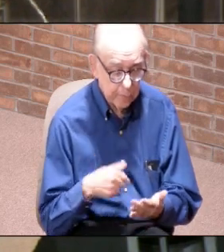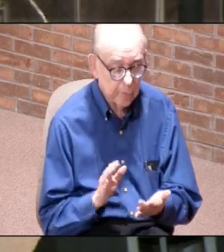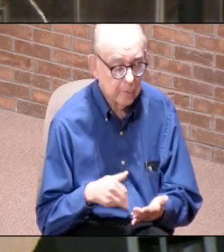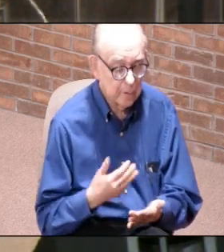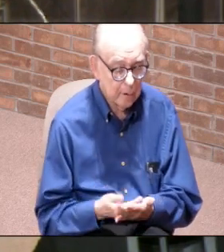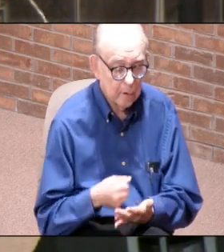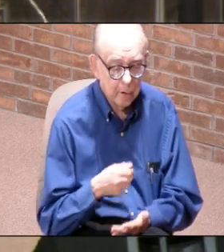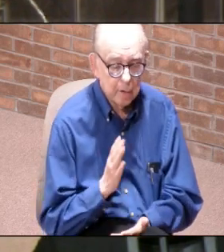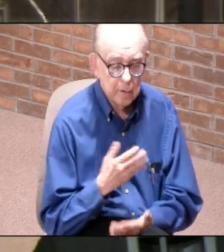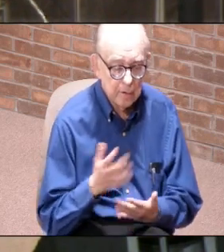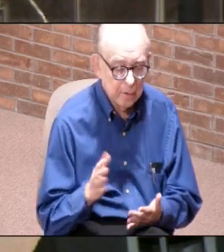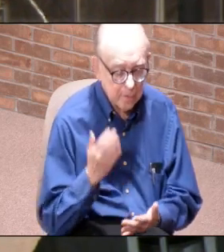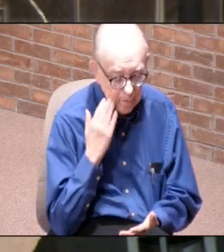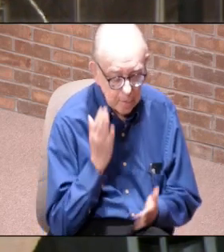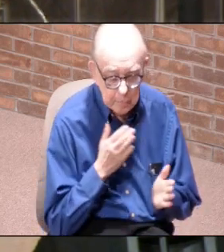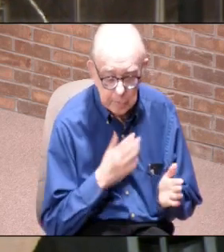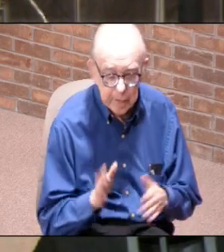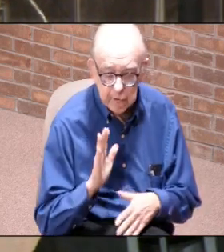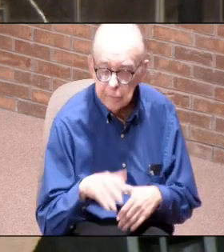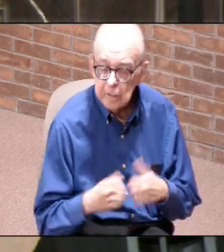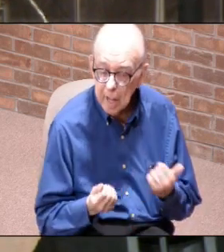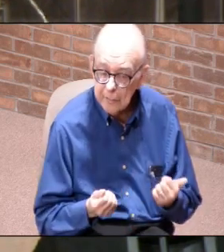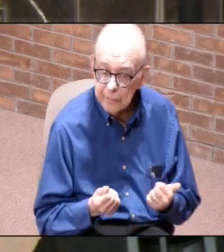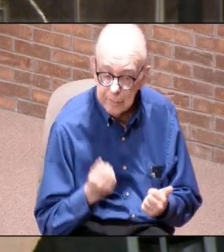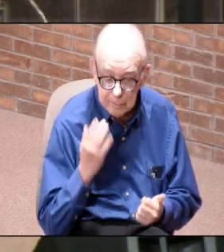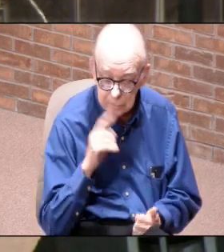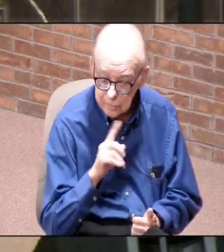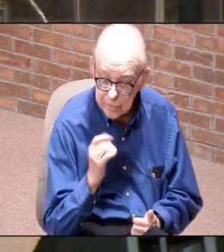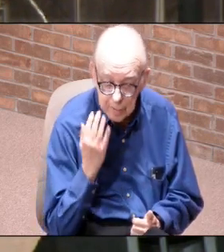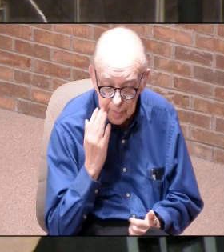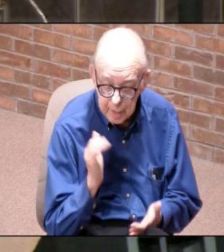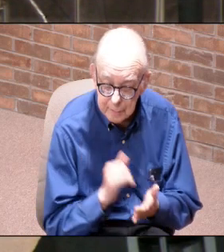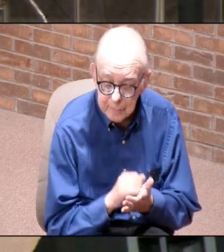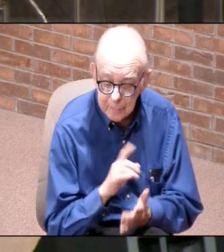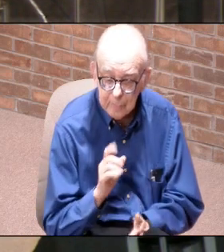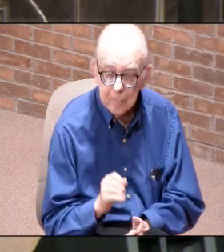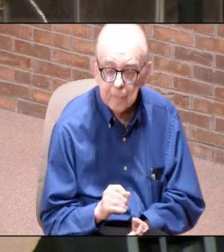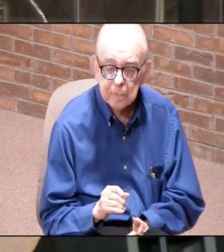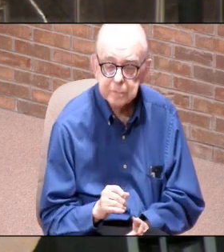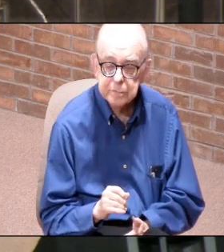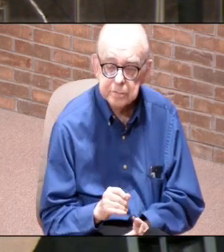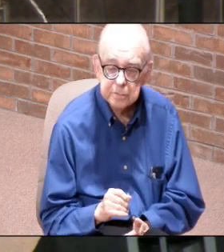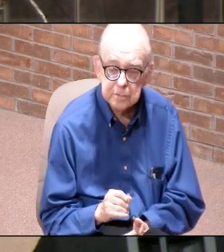born, God already planned out your life for you?